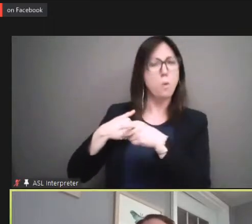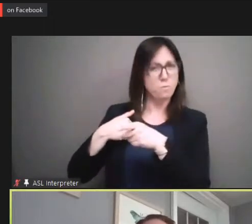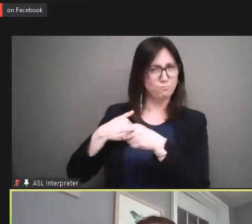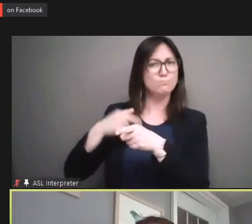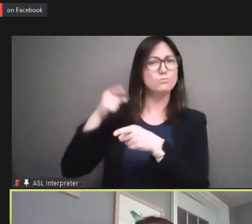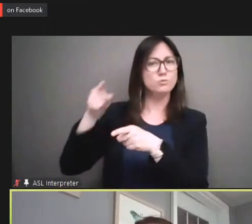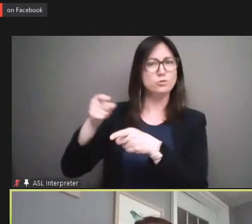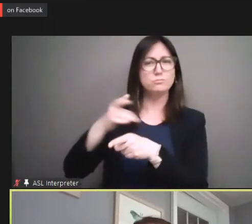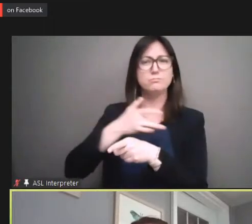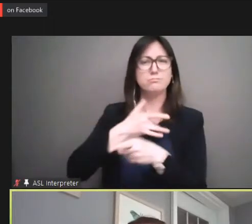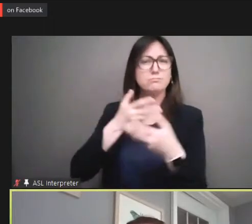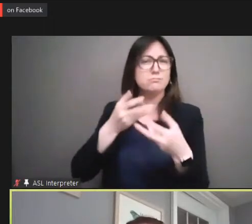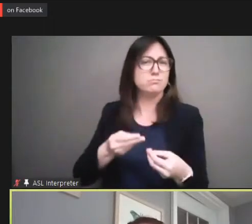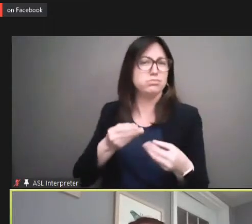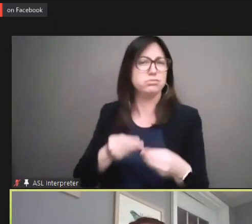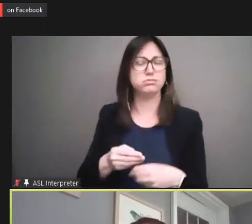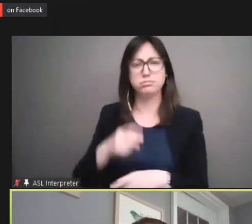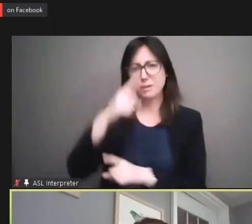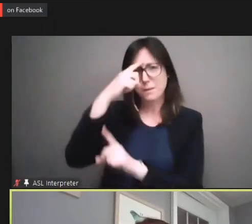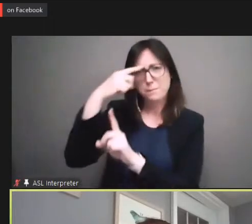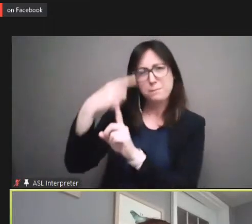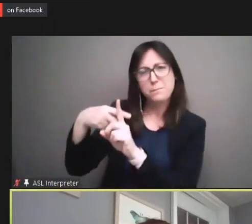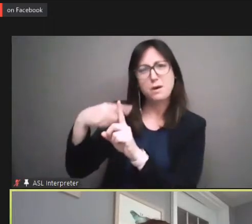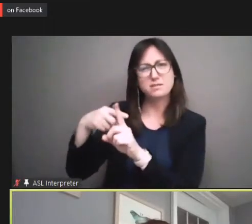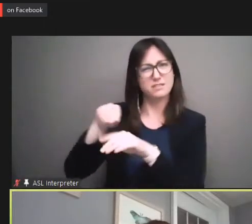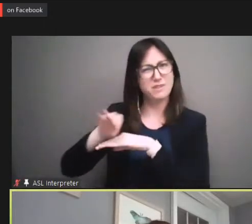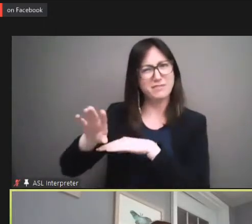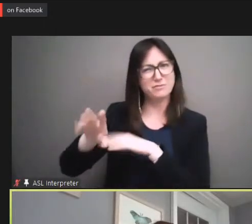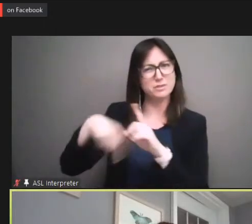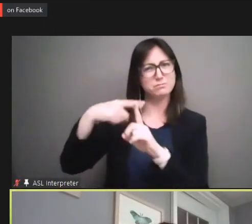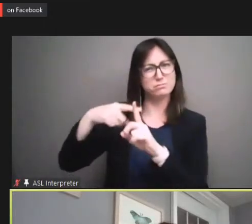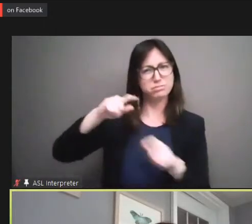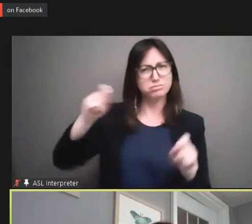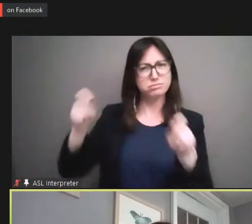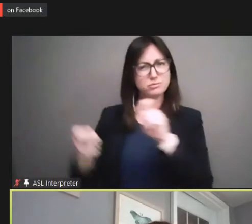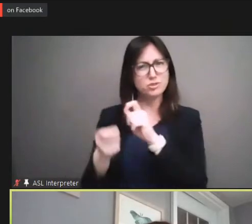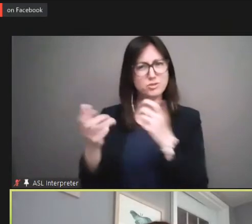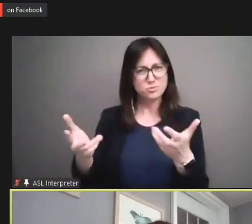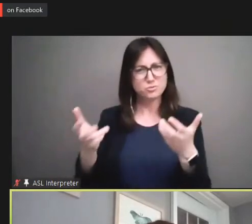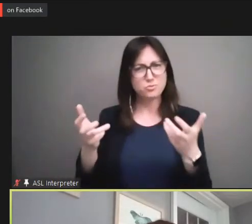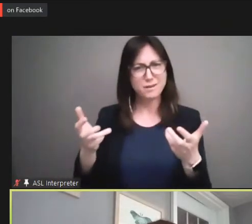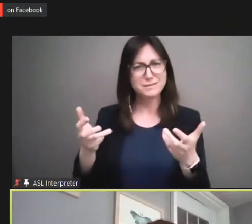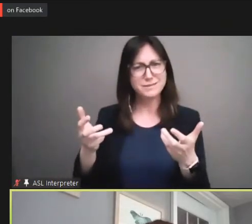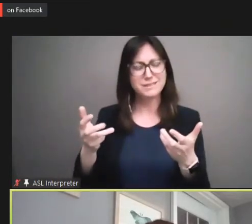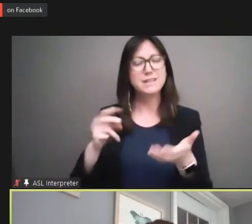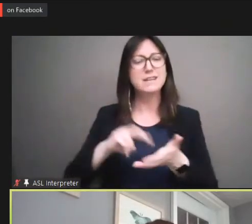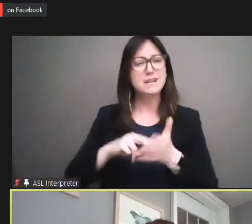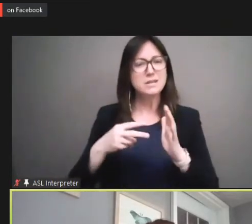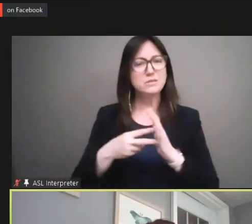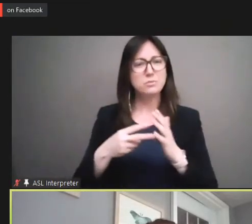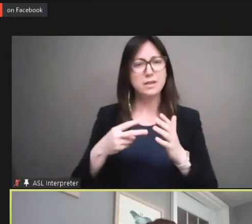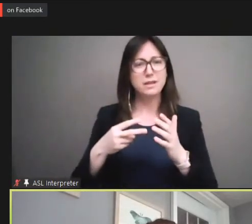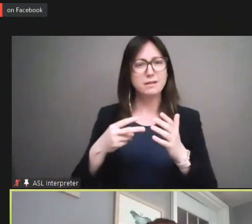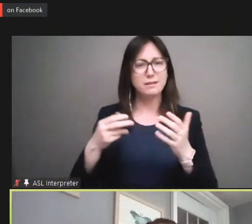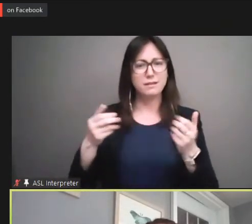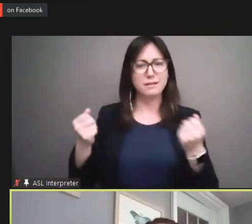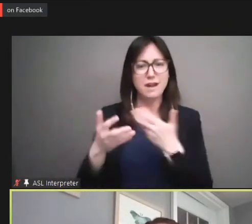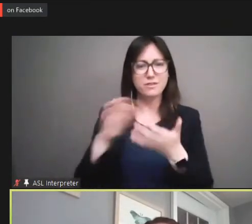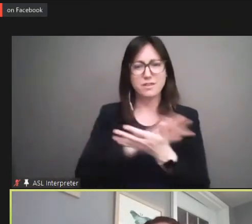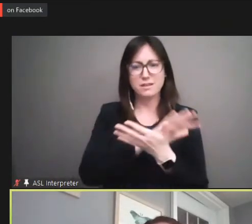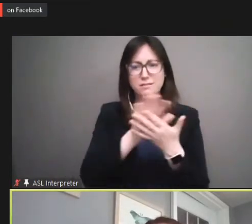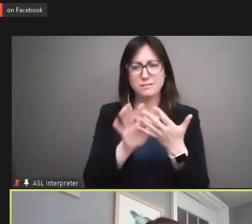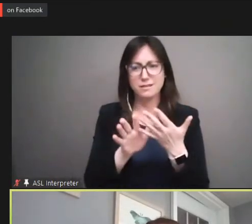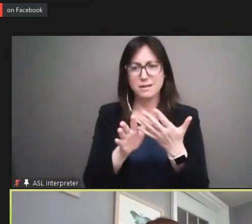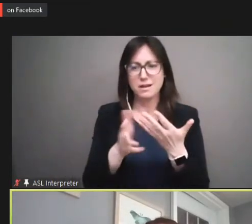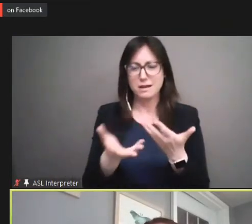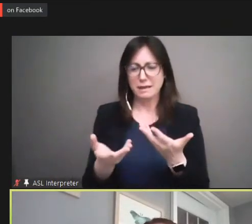something positive in terms of change? So making sure that all of those pieces that make us feel